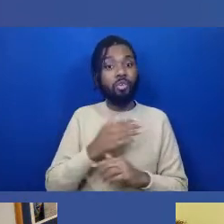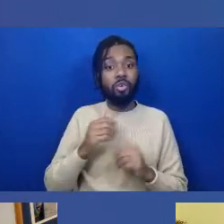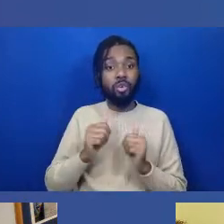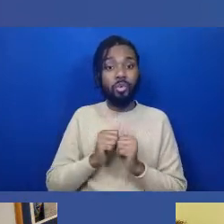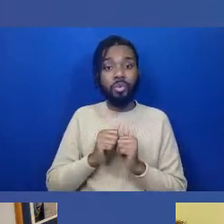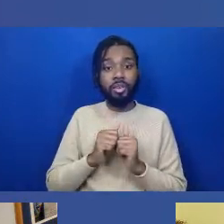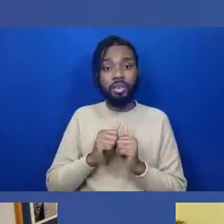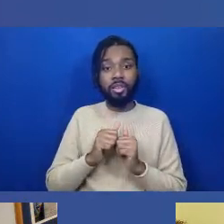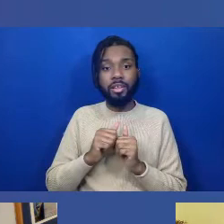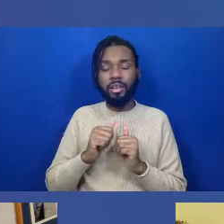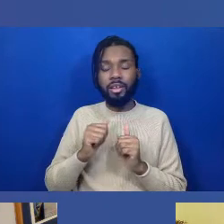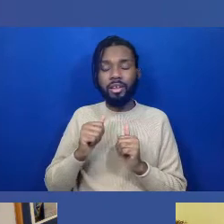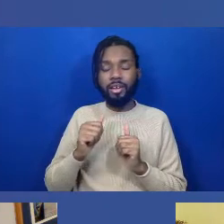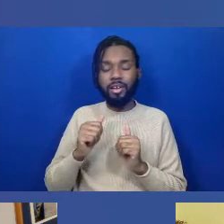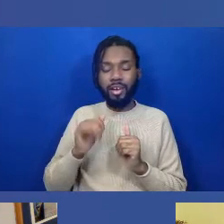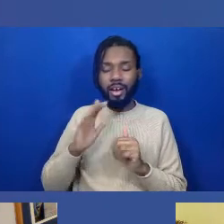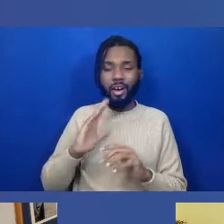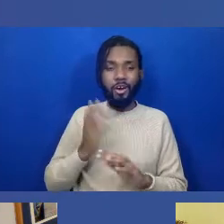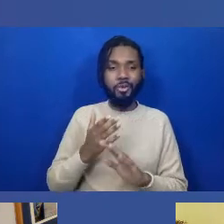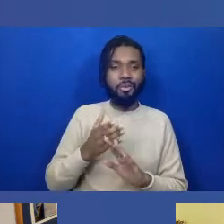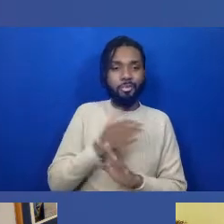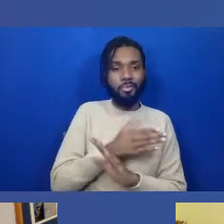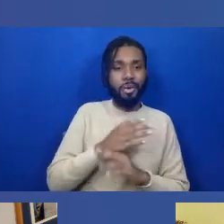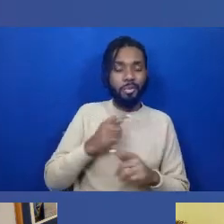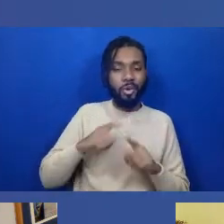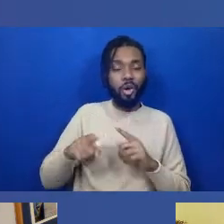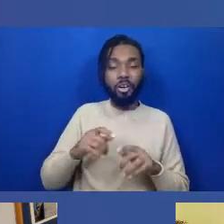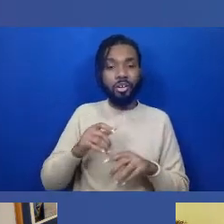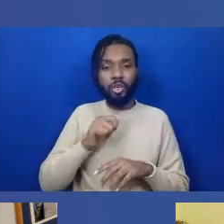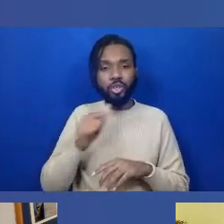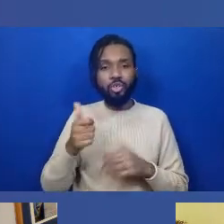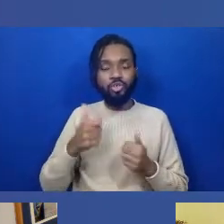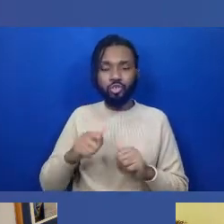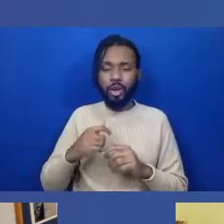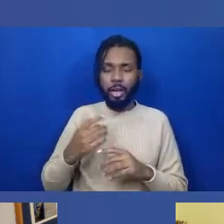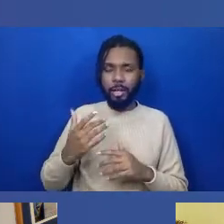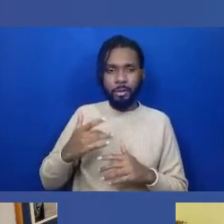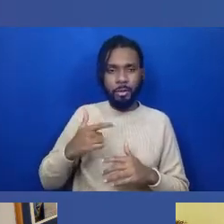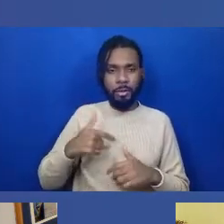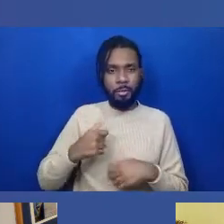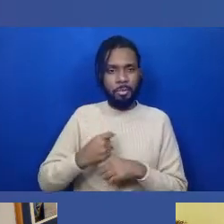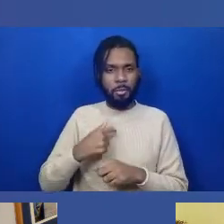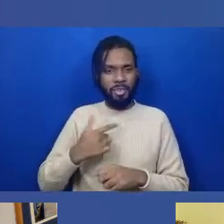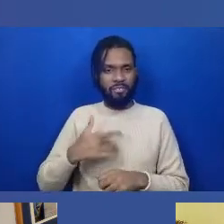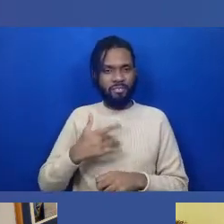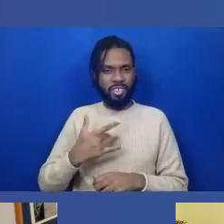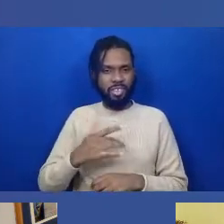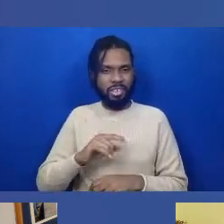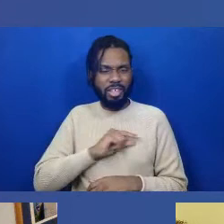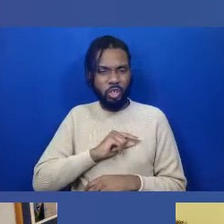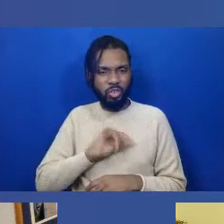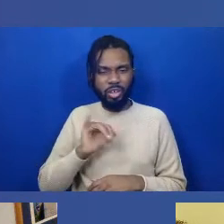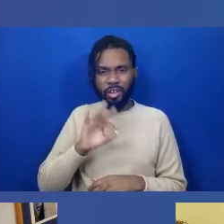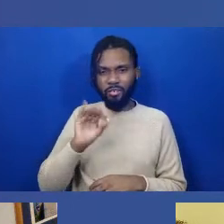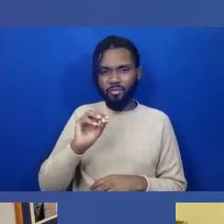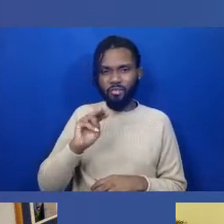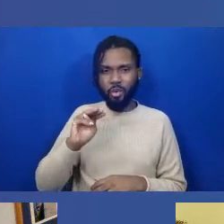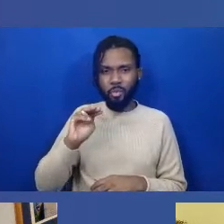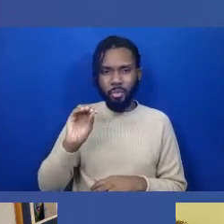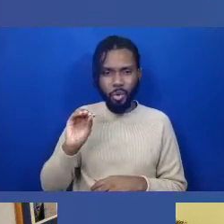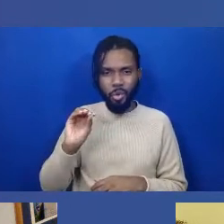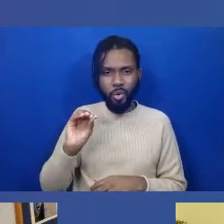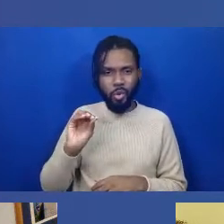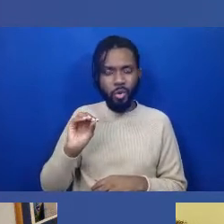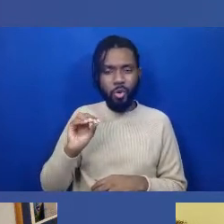FOMO. Like, don't tell me that the Cranard Center is doing it and expect that to be why Utah Presents does it. We're